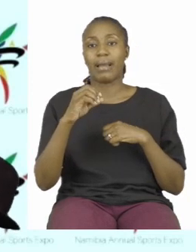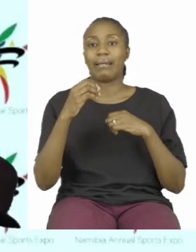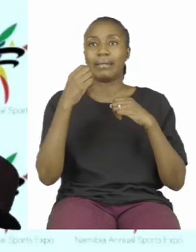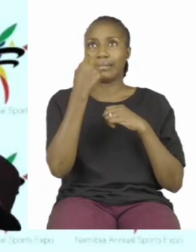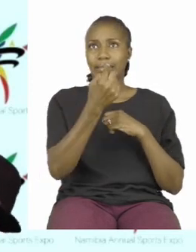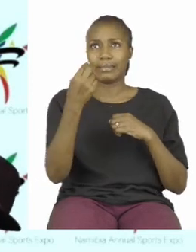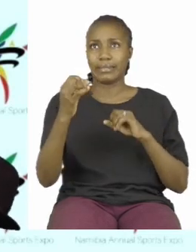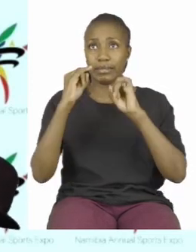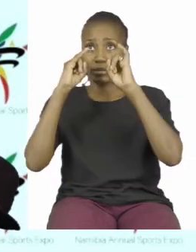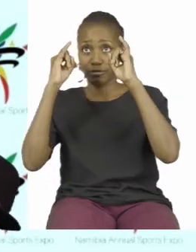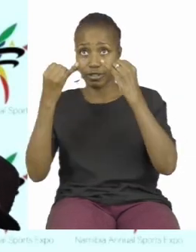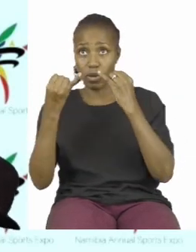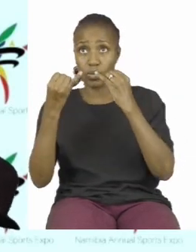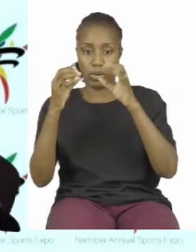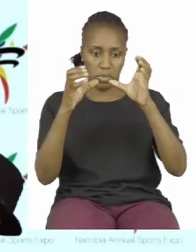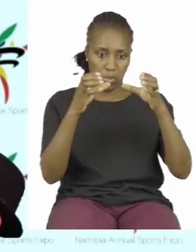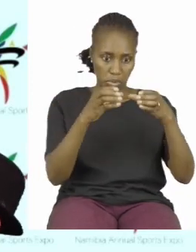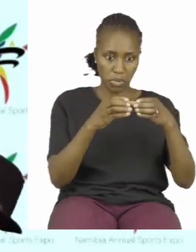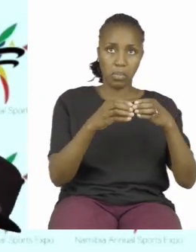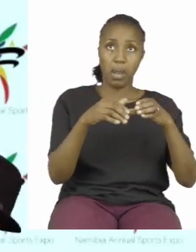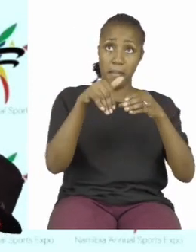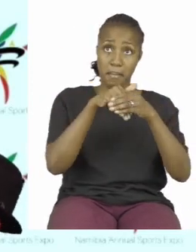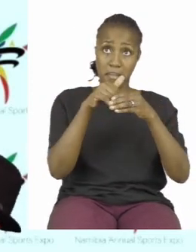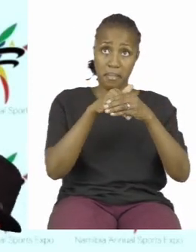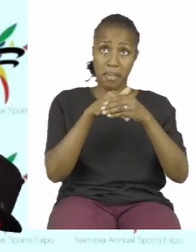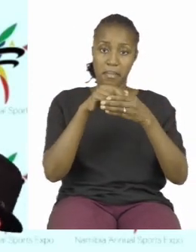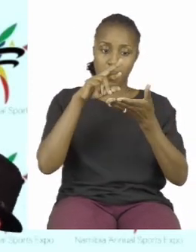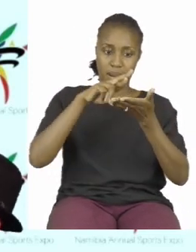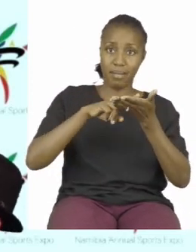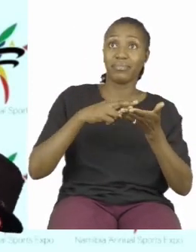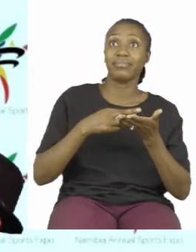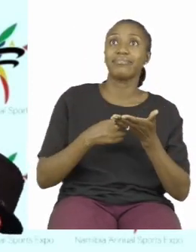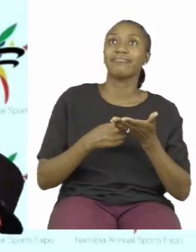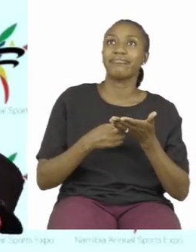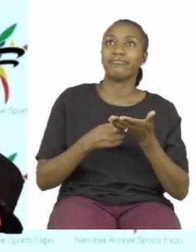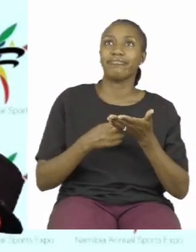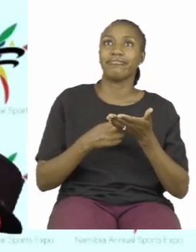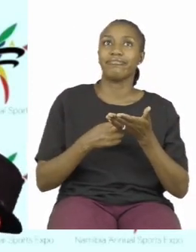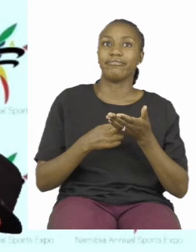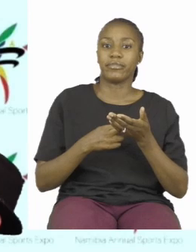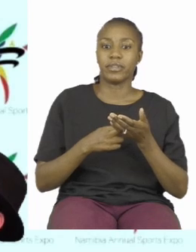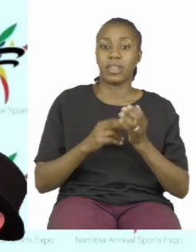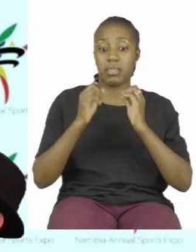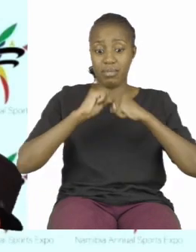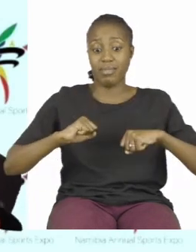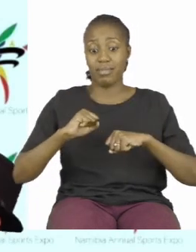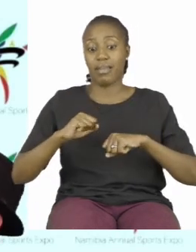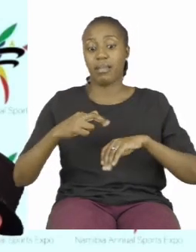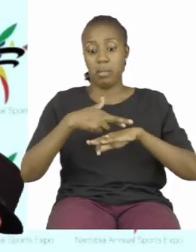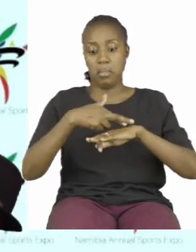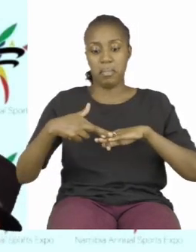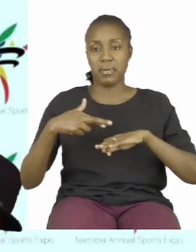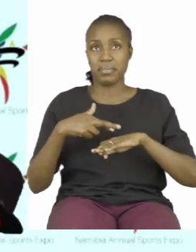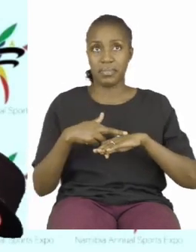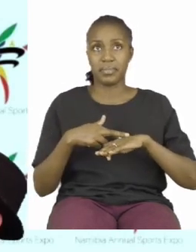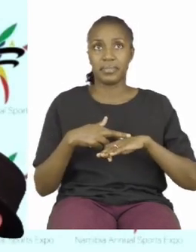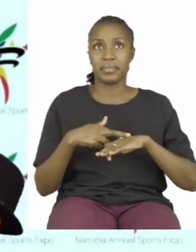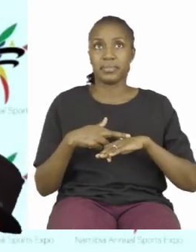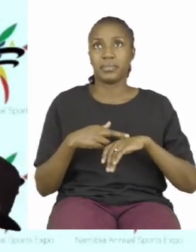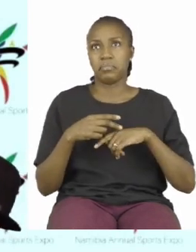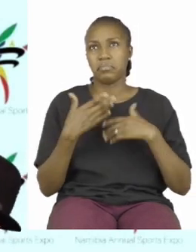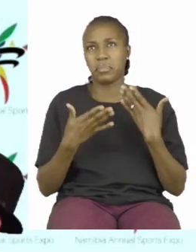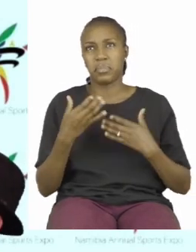style/club. Yes. Which has a member representative, which they then make the final decisions. So we come up with ideas,